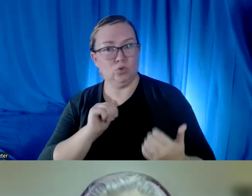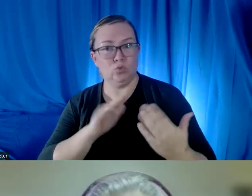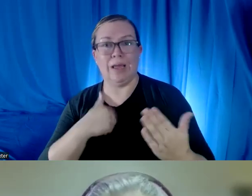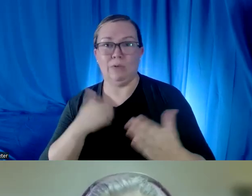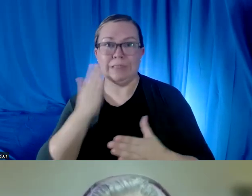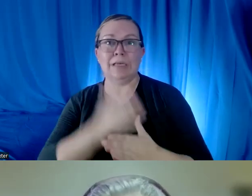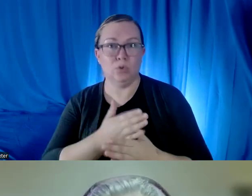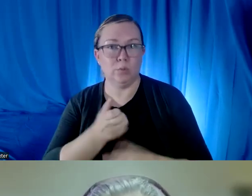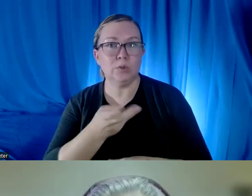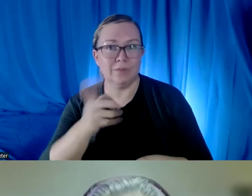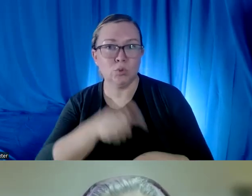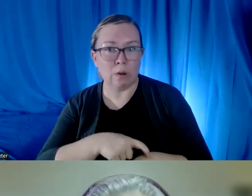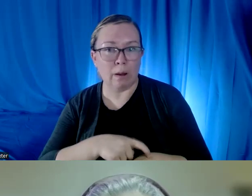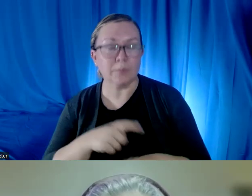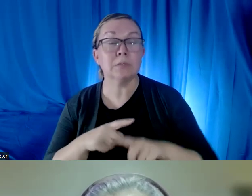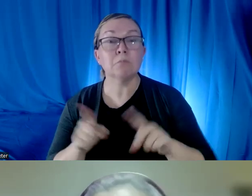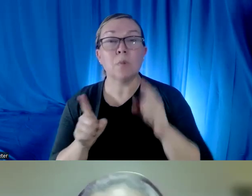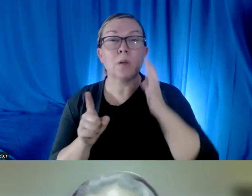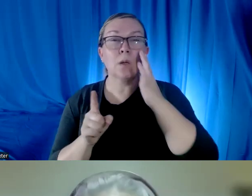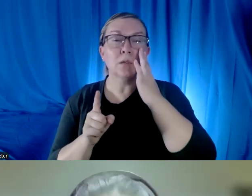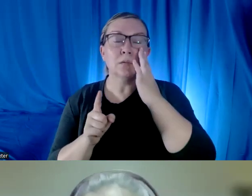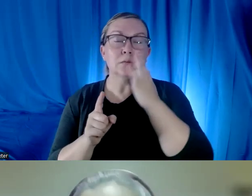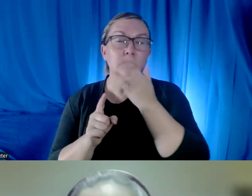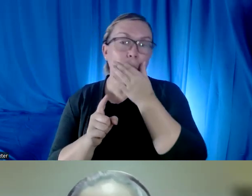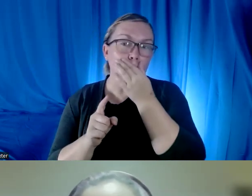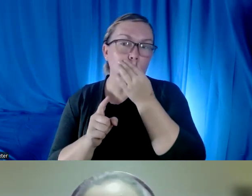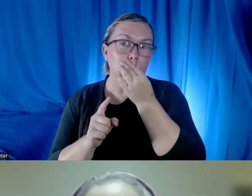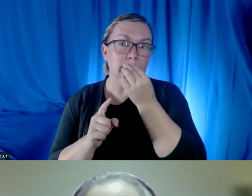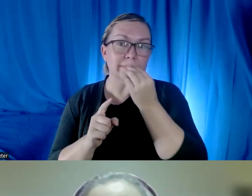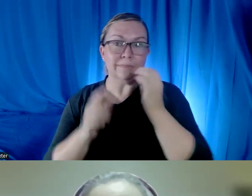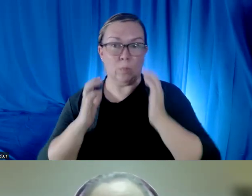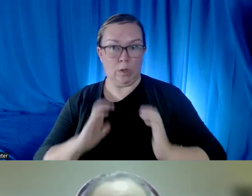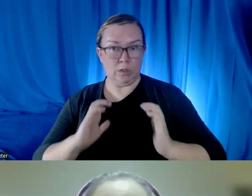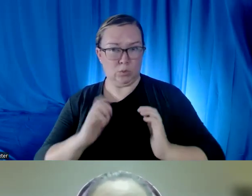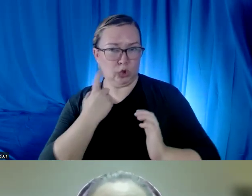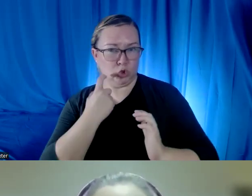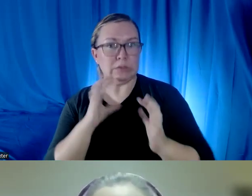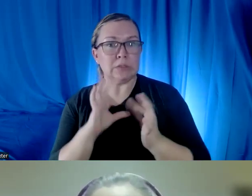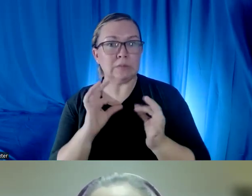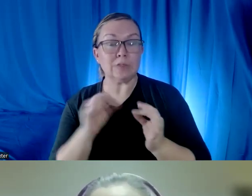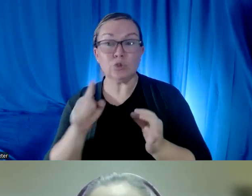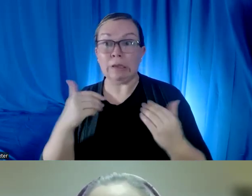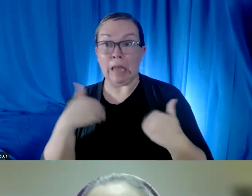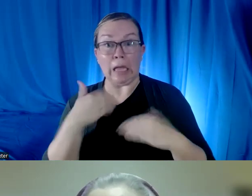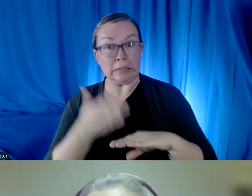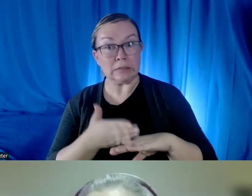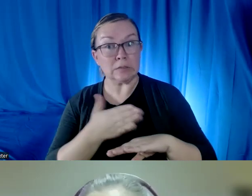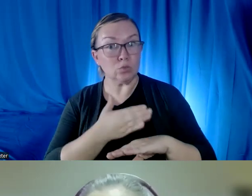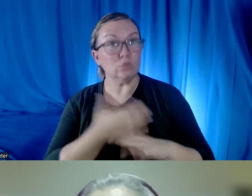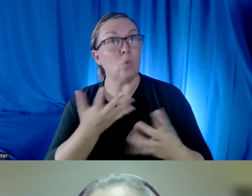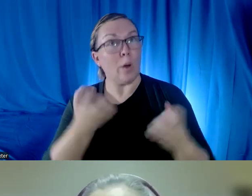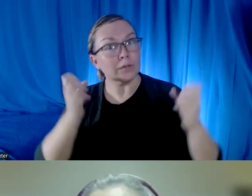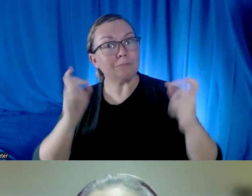couple times. But so the customer I previously mentioned, he has improved and wants to return to